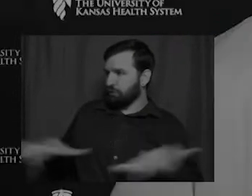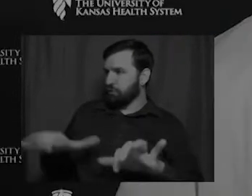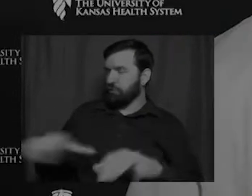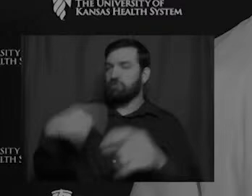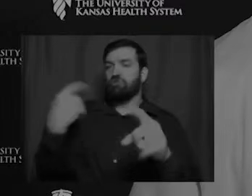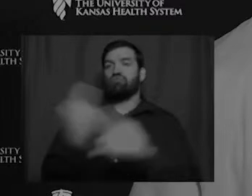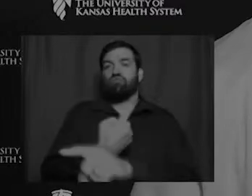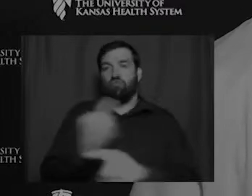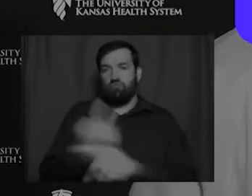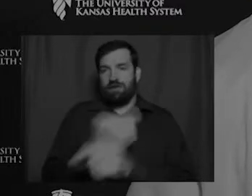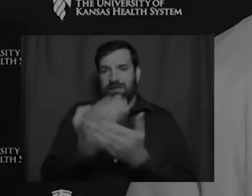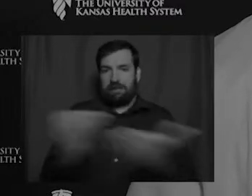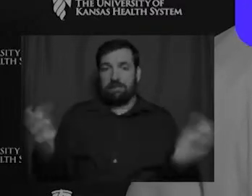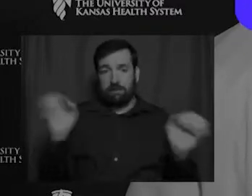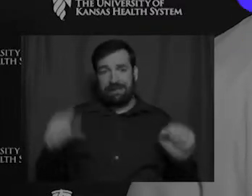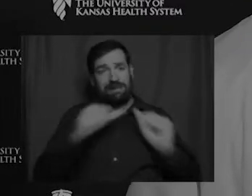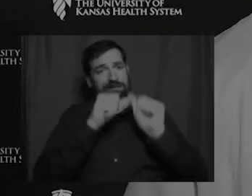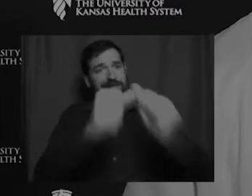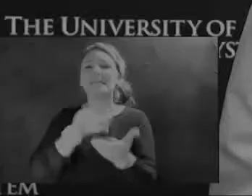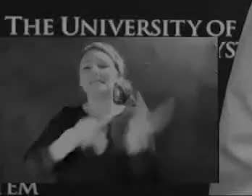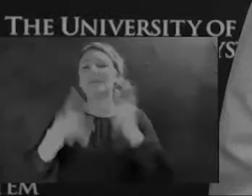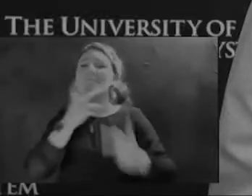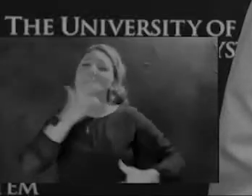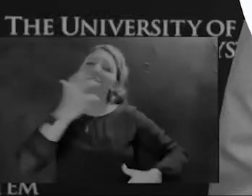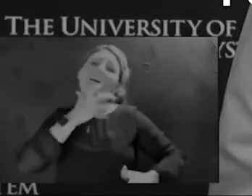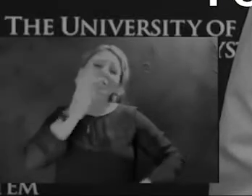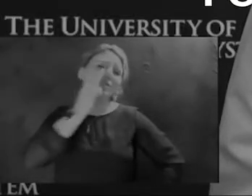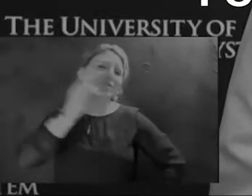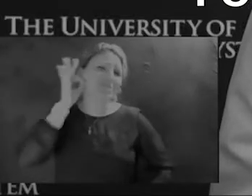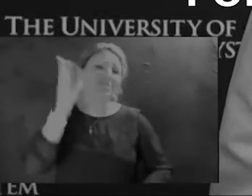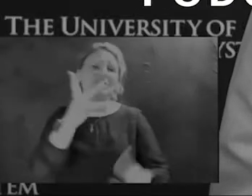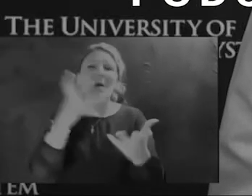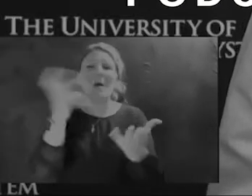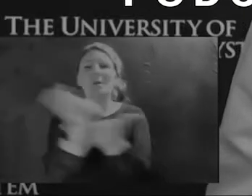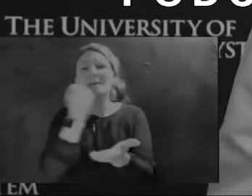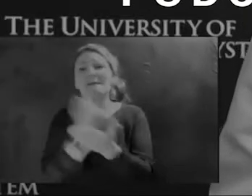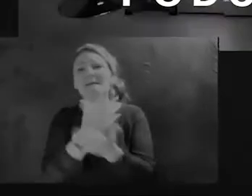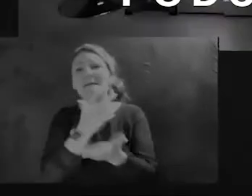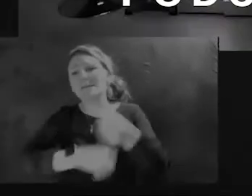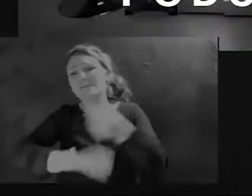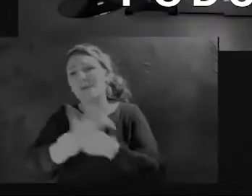Update and Open Mics with Dr. Stites podcast. Now, everywhere podcasts are available.